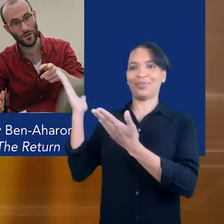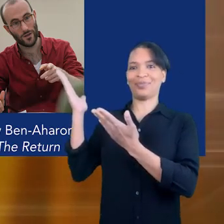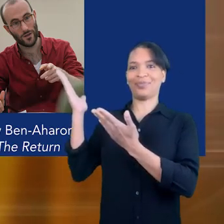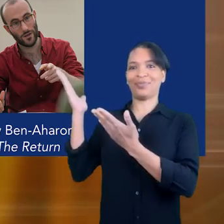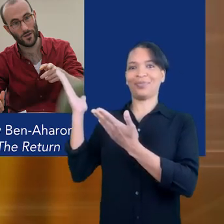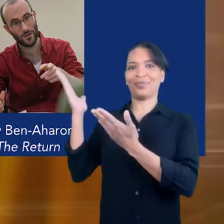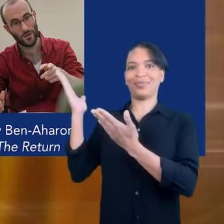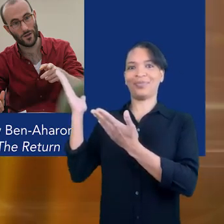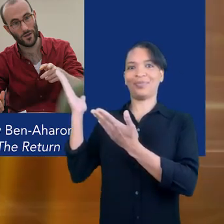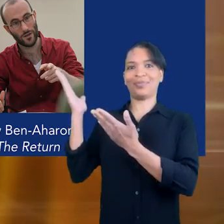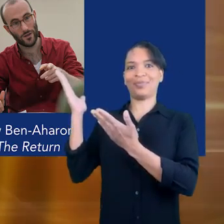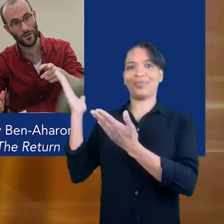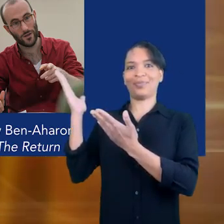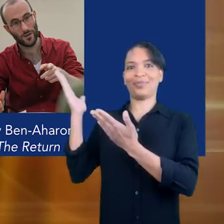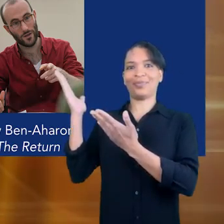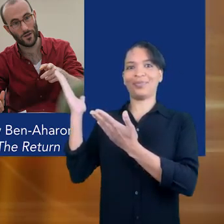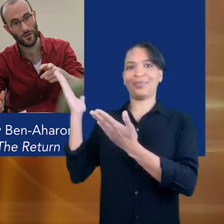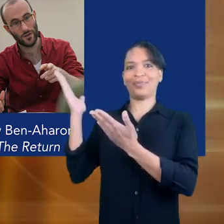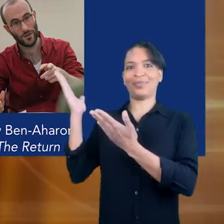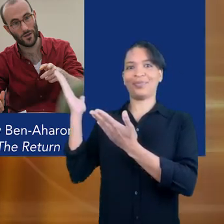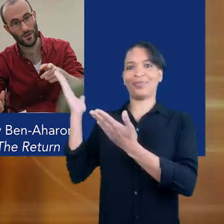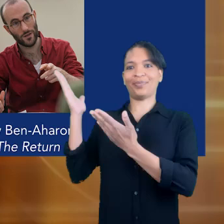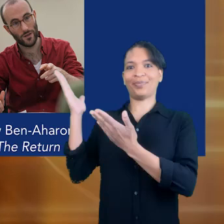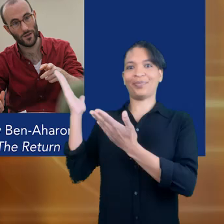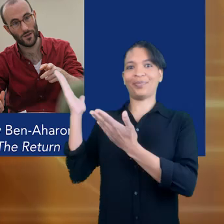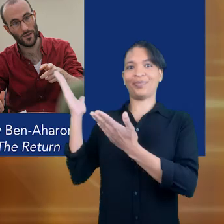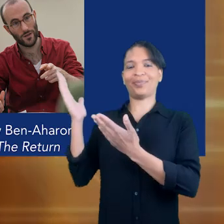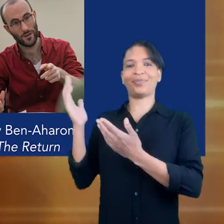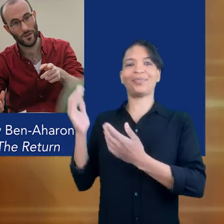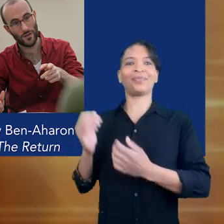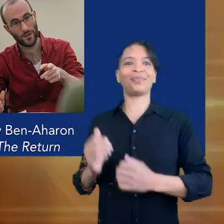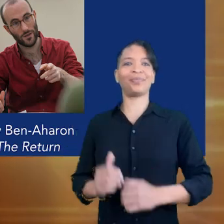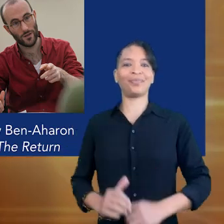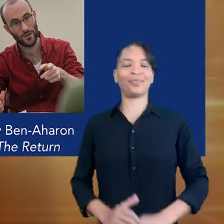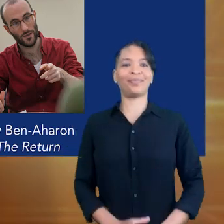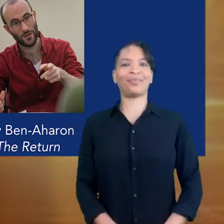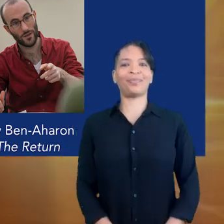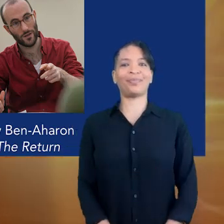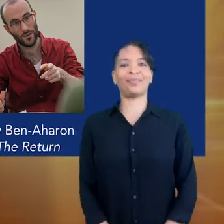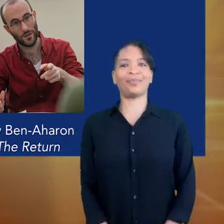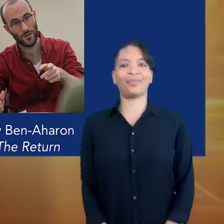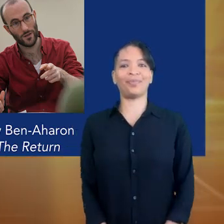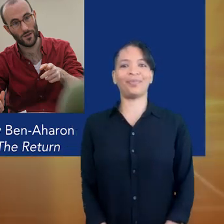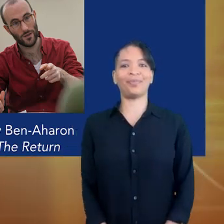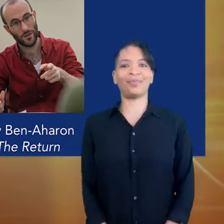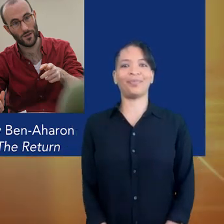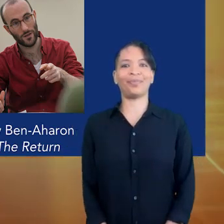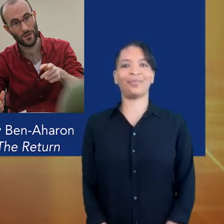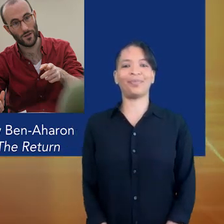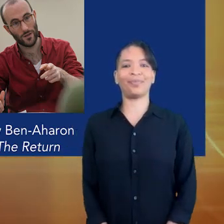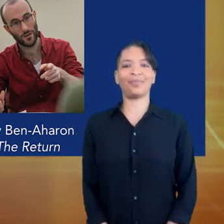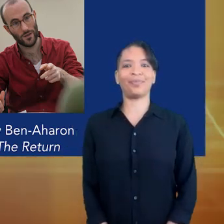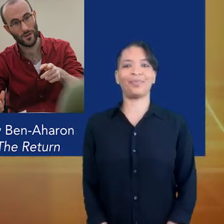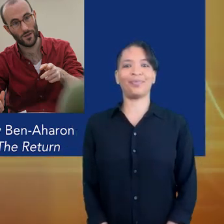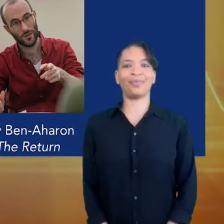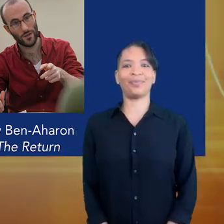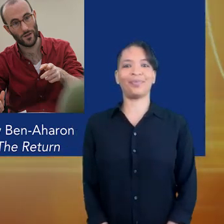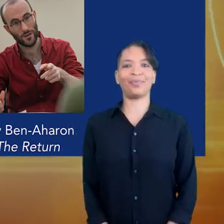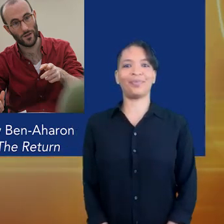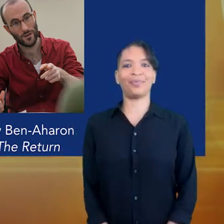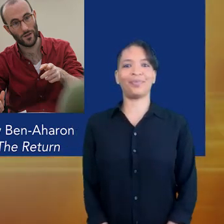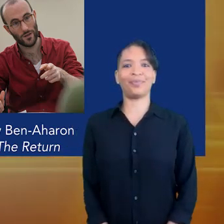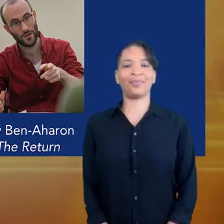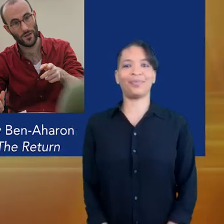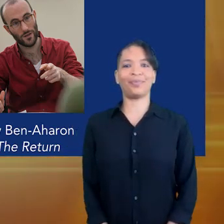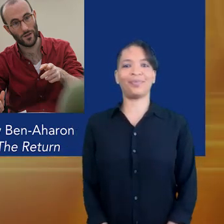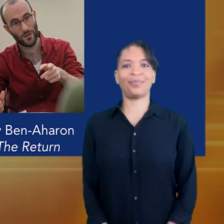Goliak, The Stone, Arlequin Players Theater; Igor Goliak, The Seagull, Arlequin Players Theater; and